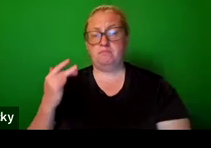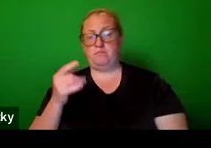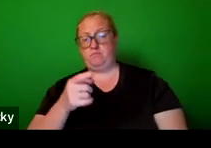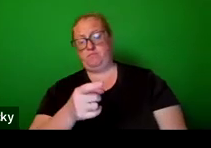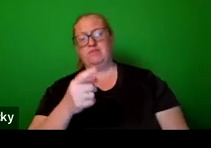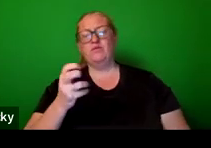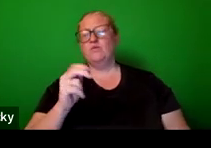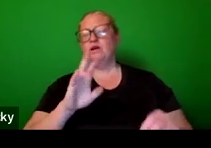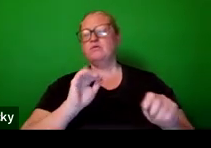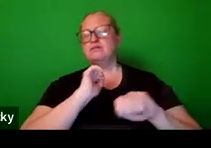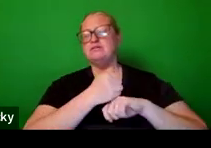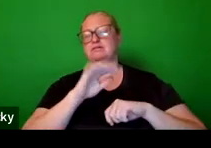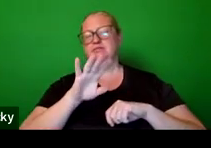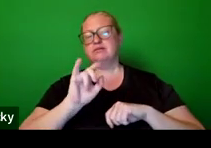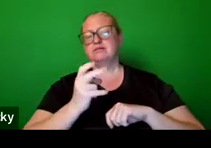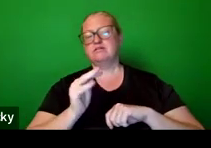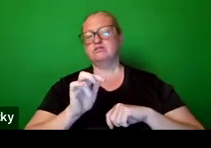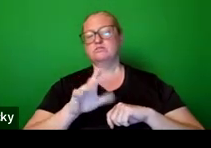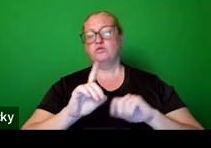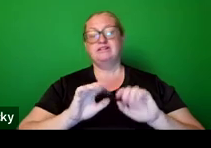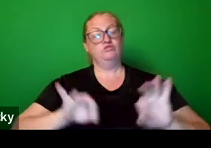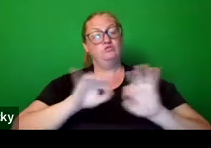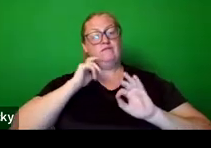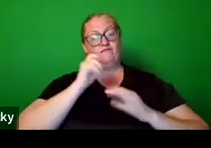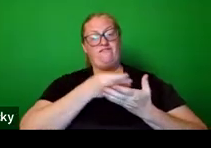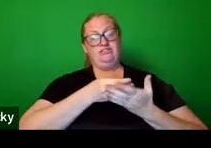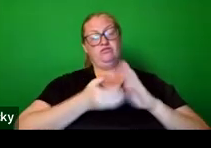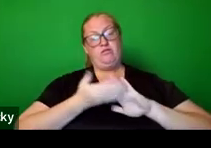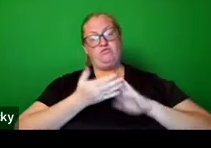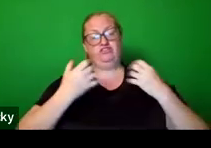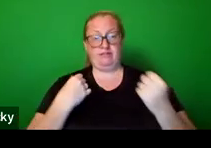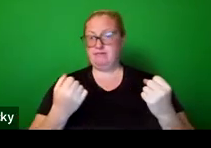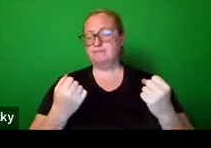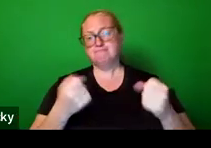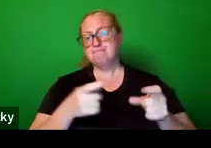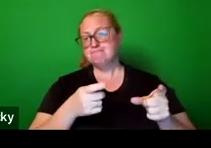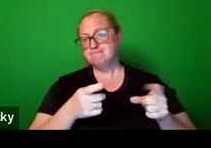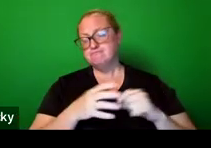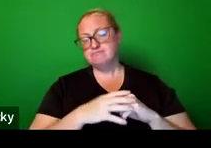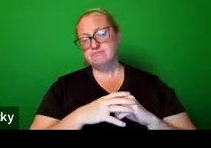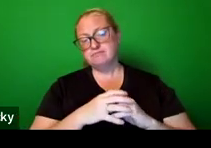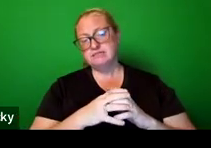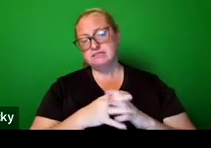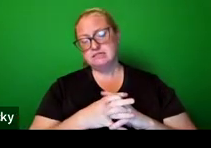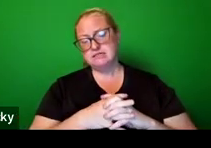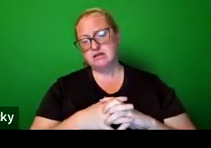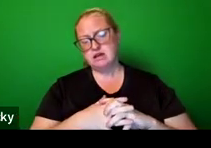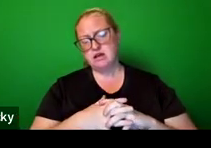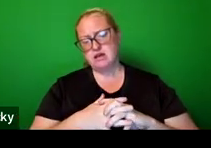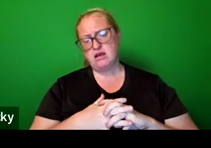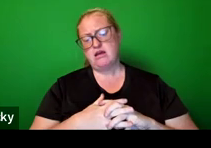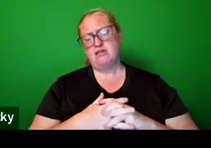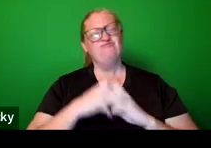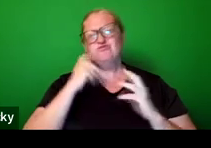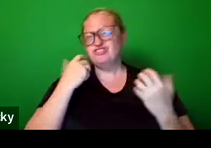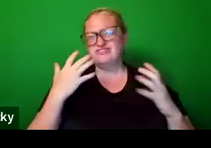dashboard, like it's critical to our fiscal and operational health. And so just want to note though, I mean we just had a whole